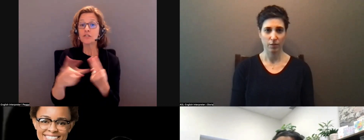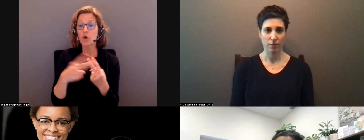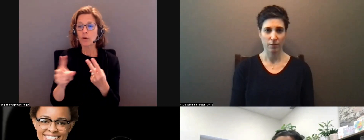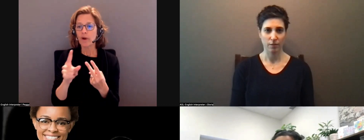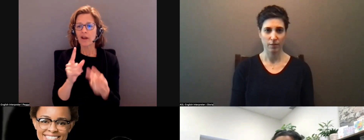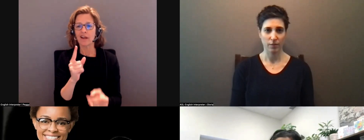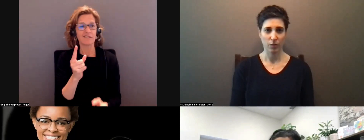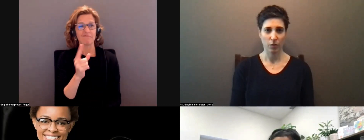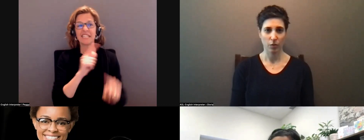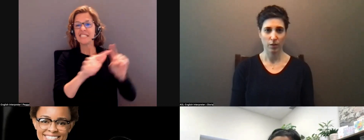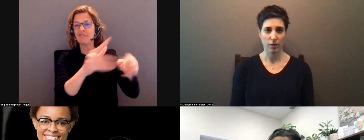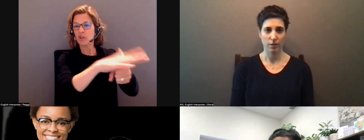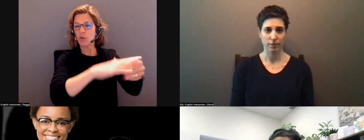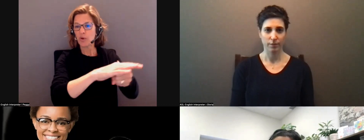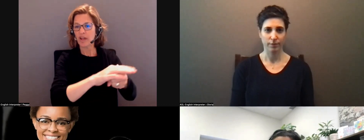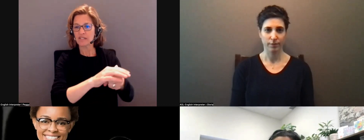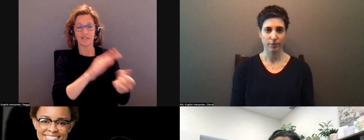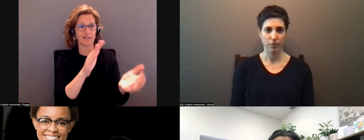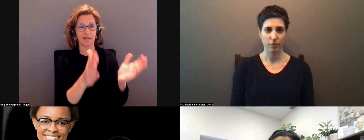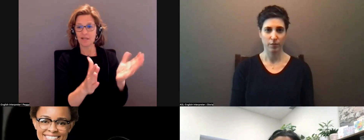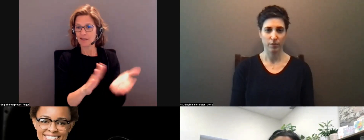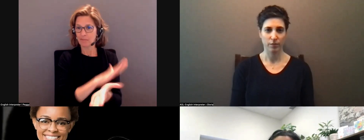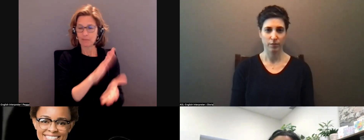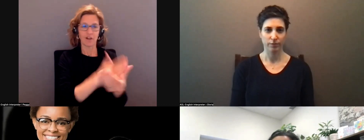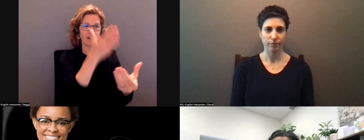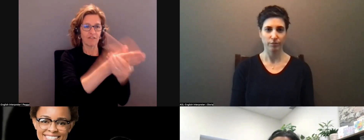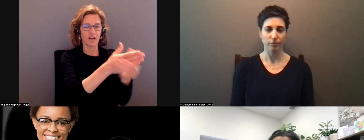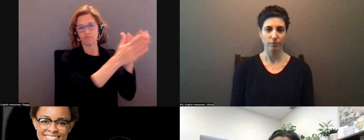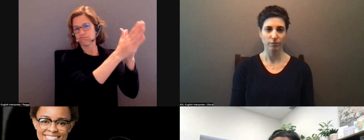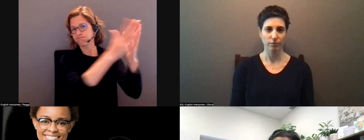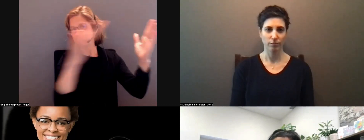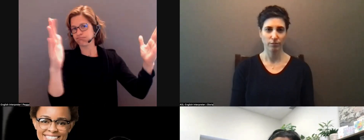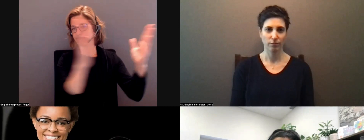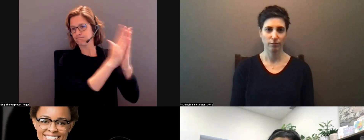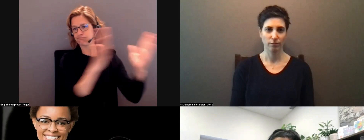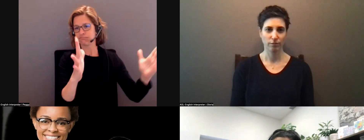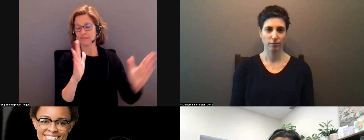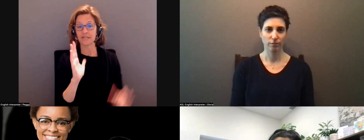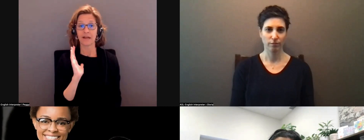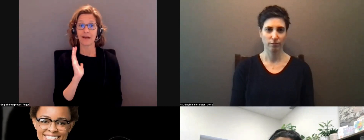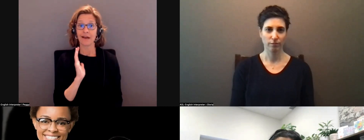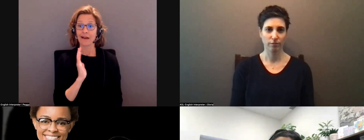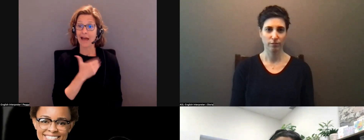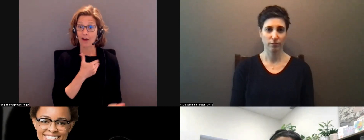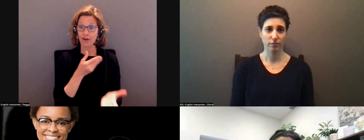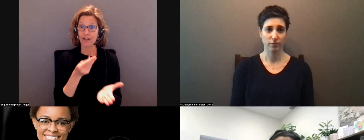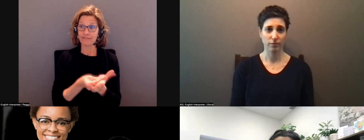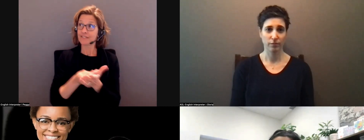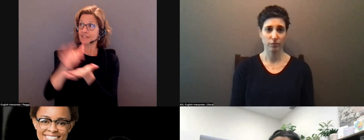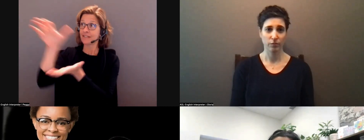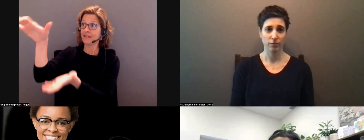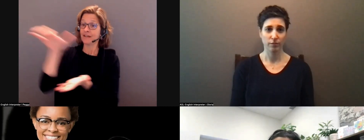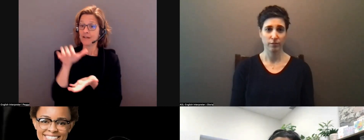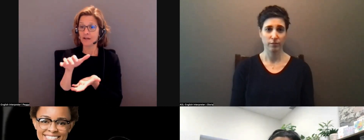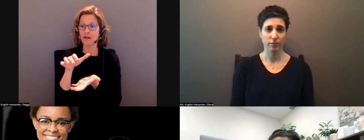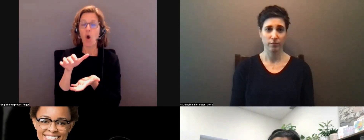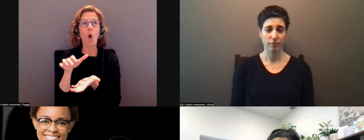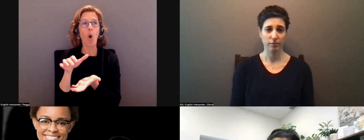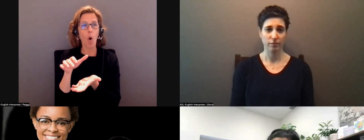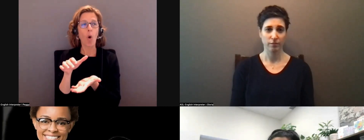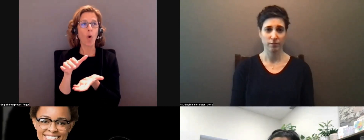so much paper to contend with. And we don't get the kind of funding which would allow us to find a